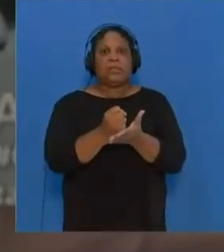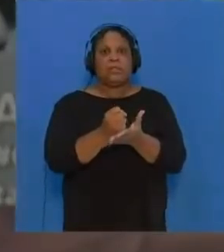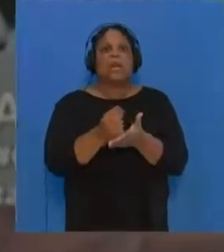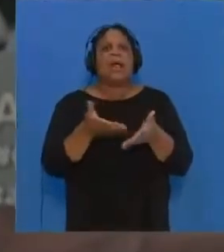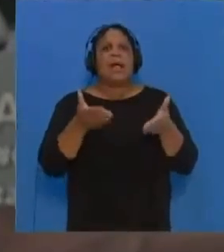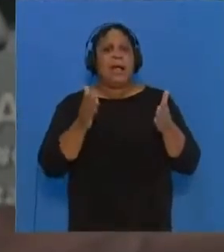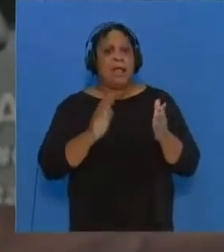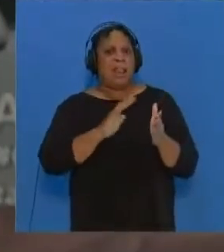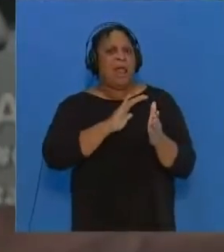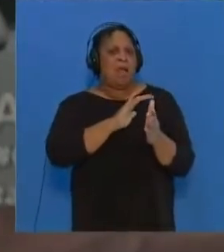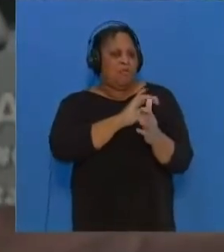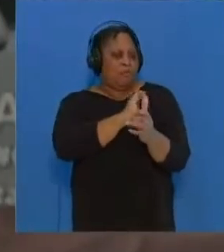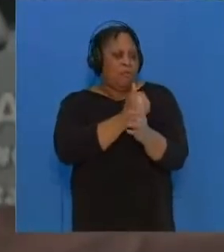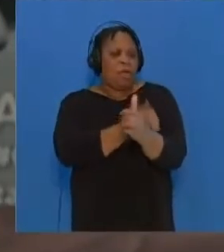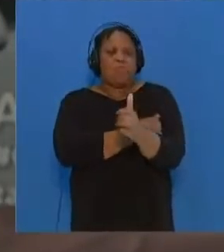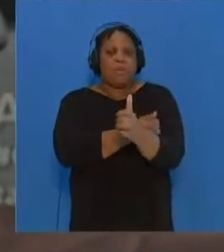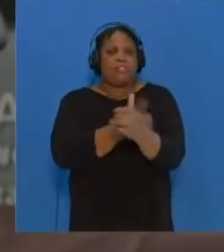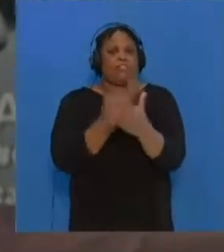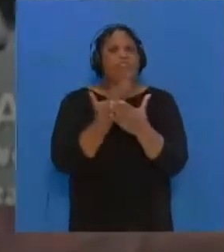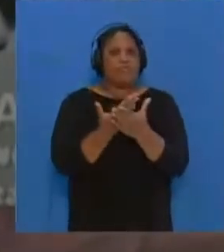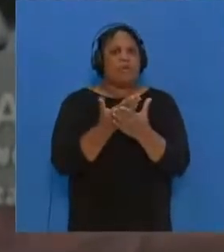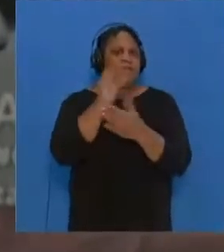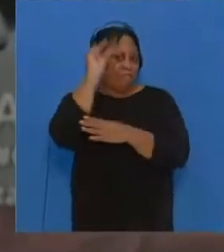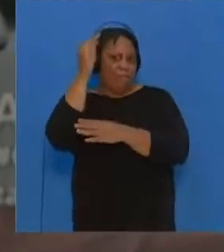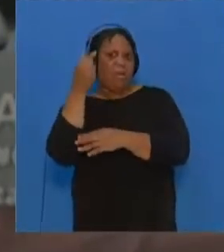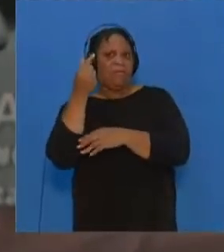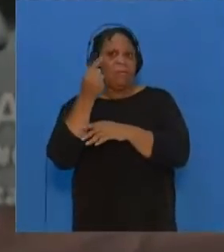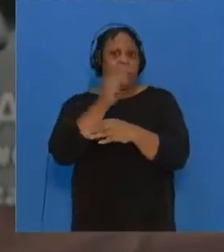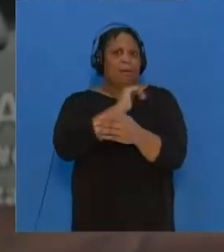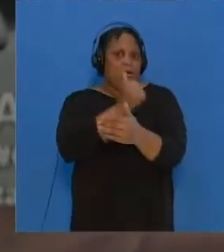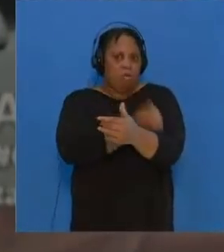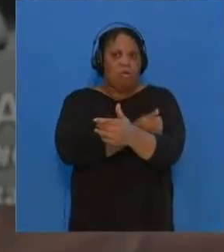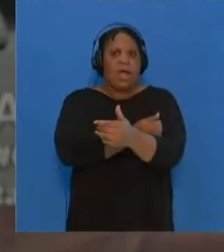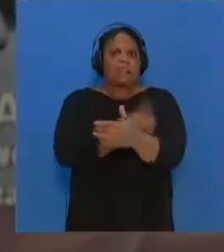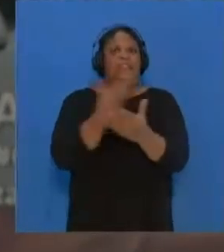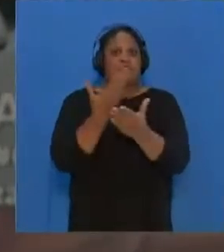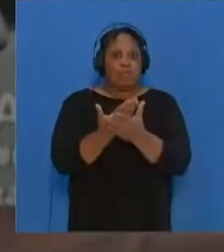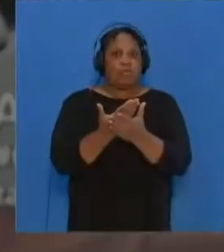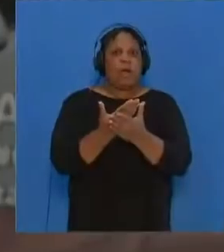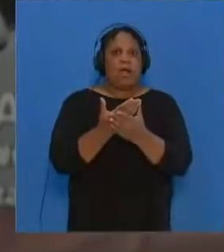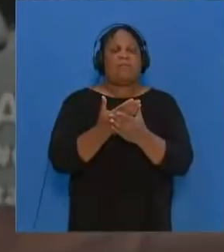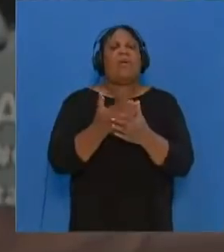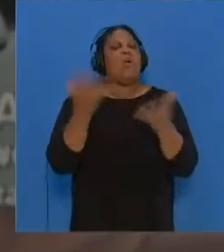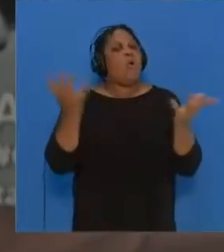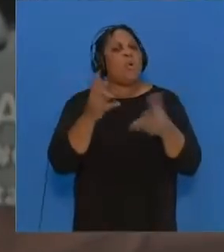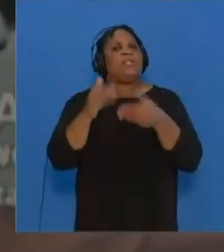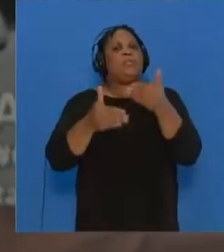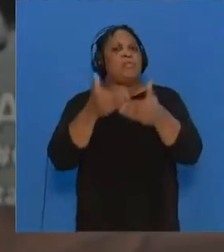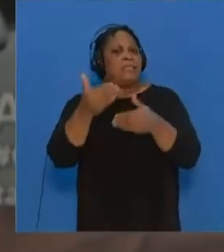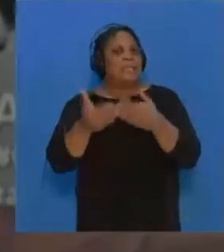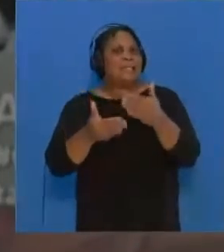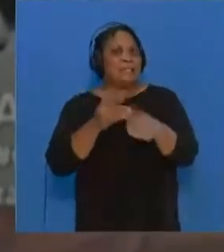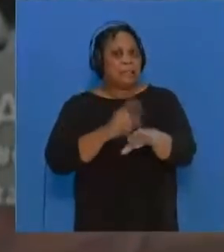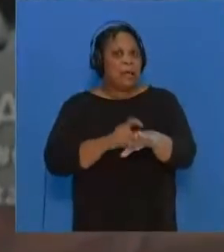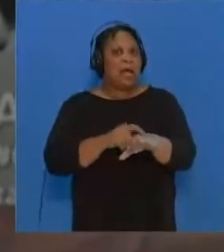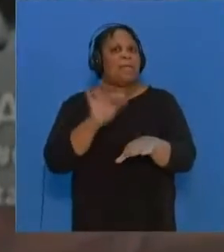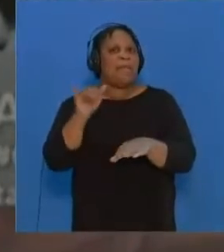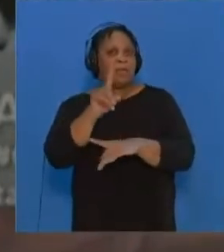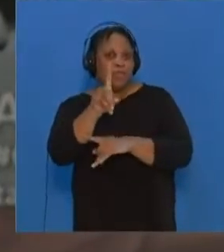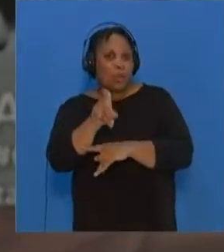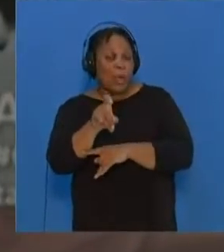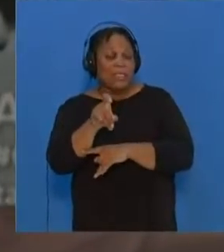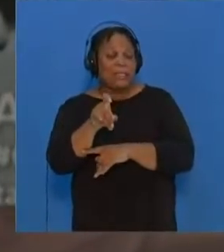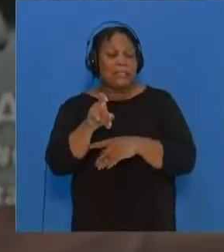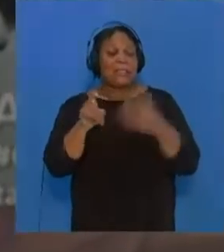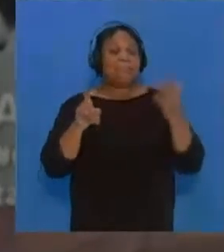ministry, from the government, to arrive in Bermuda. Sir, what was the processing time was the question. I can't answer that